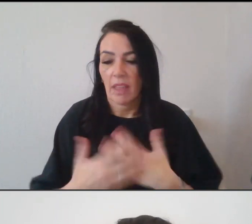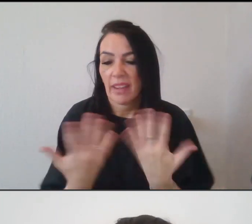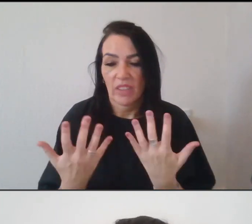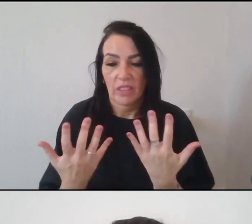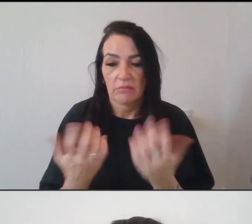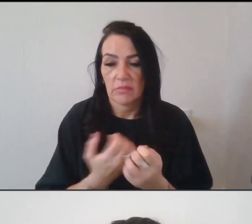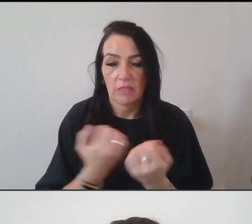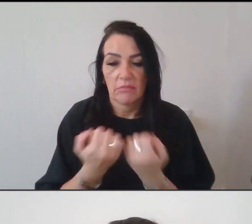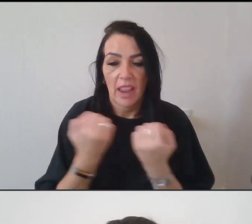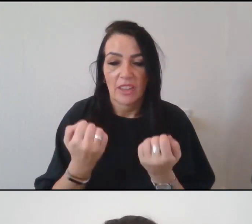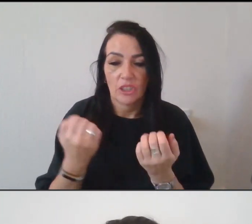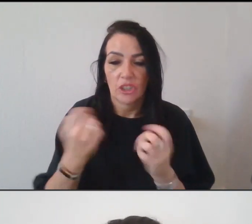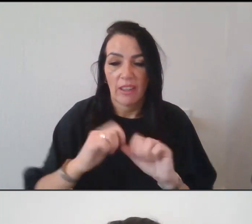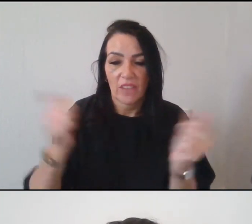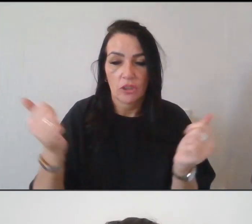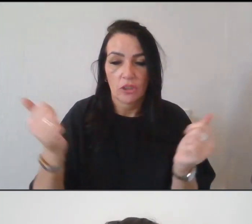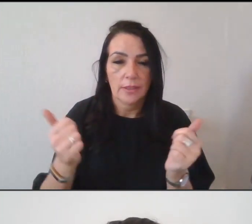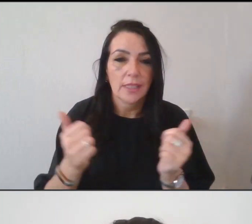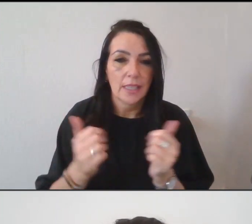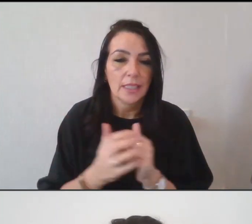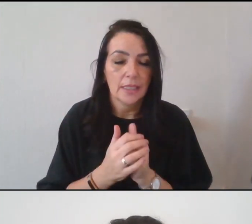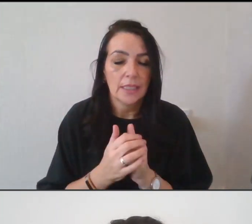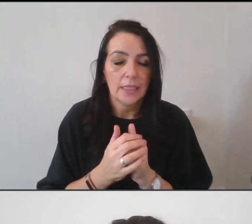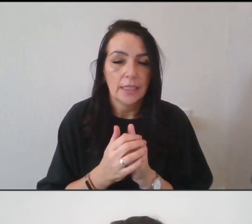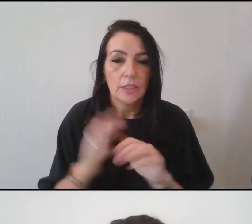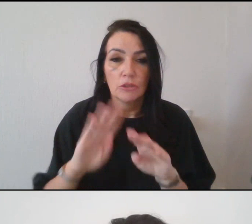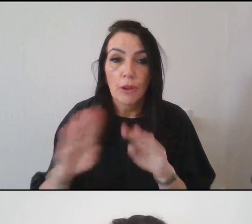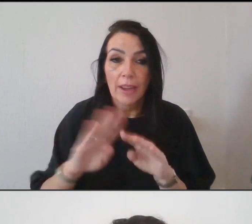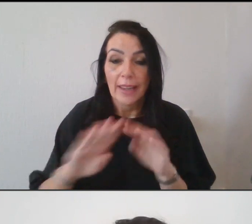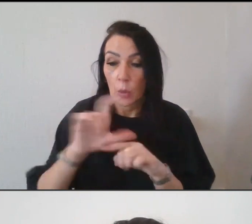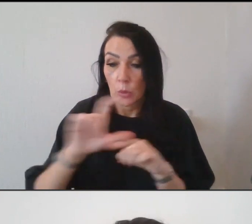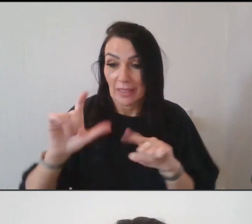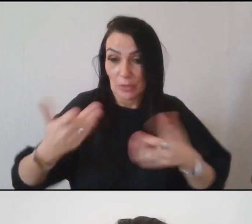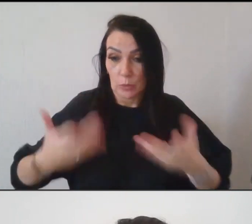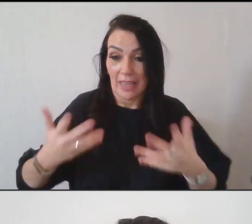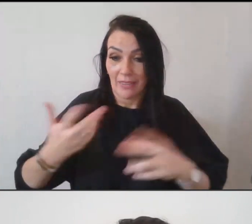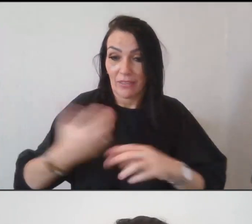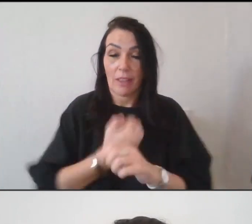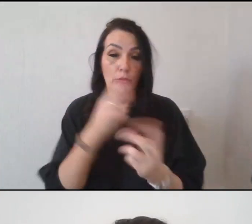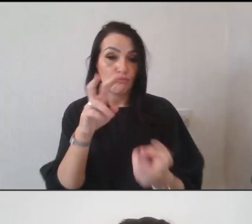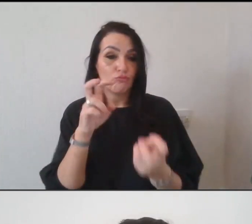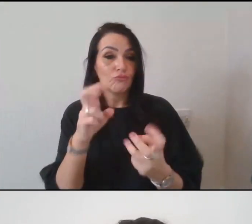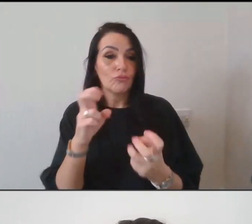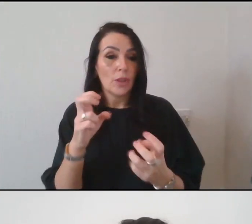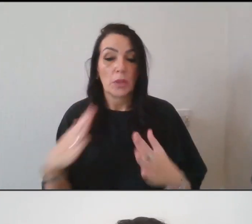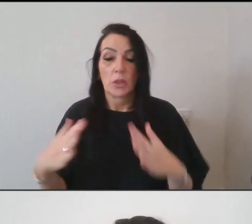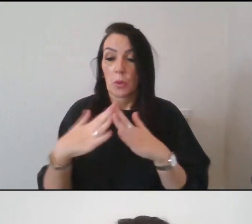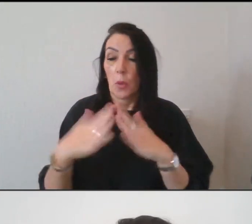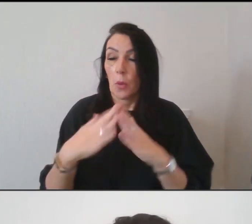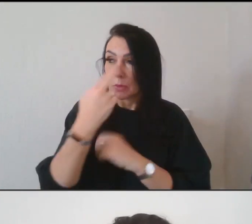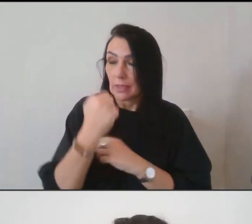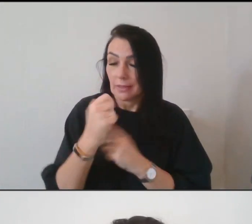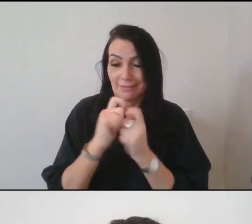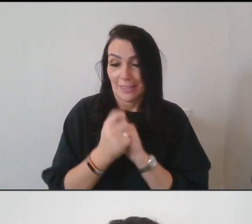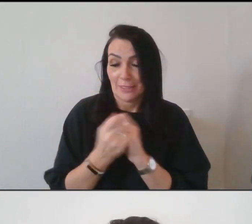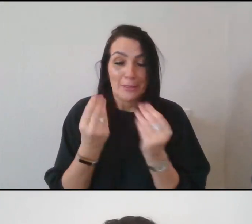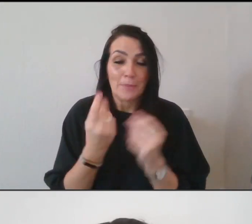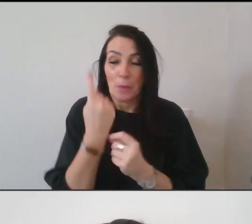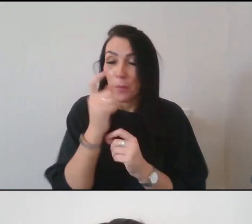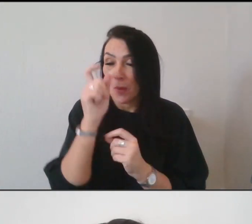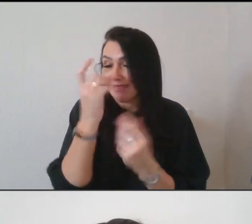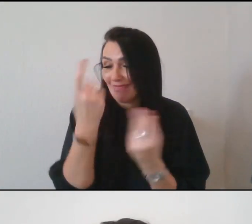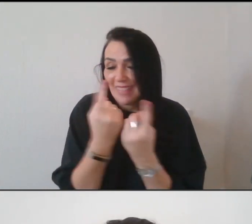energy efficiency, a good energy efficiency training course today, we could probably all go home this evening and change something